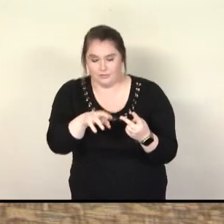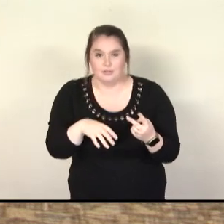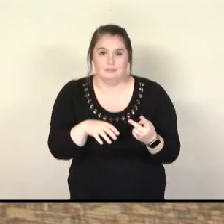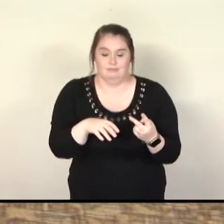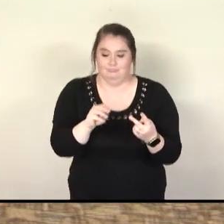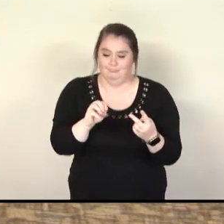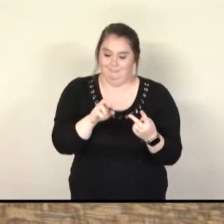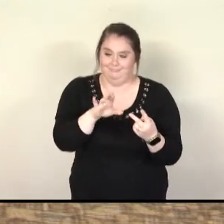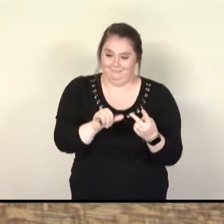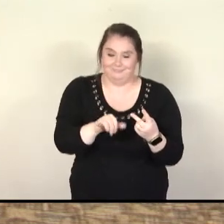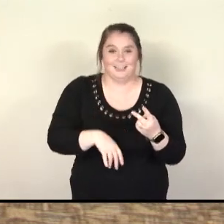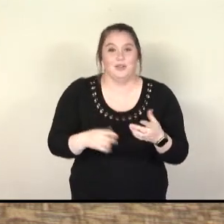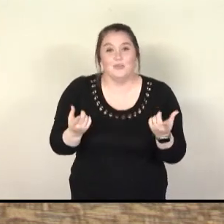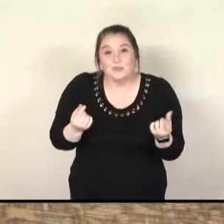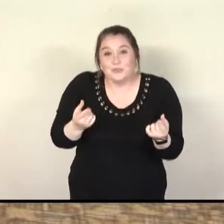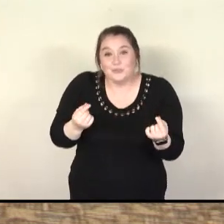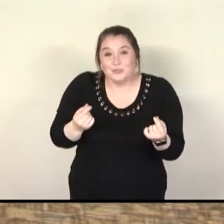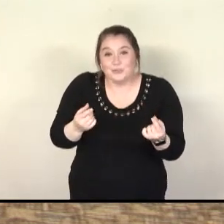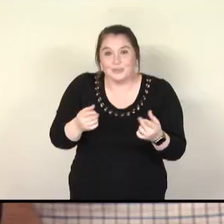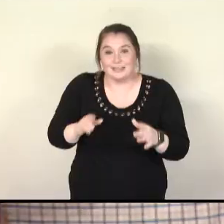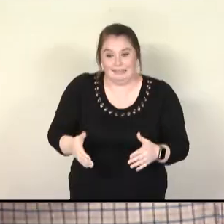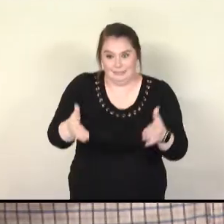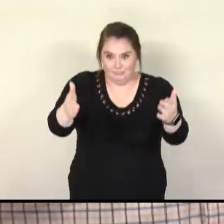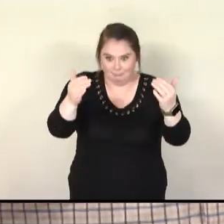University of Maryland, College Park.